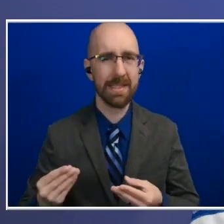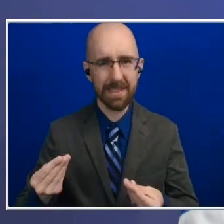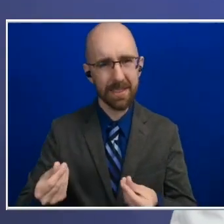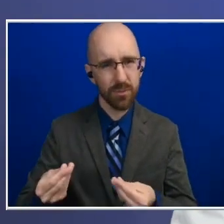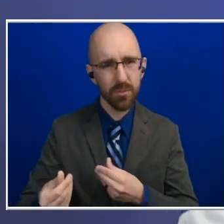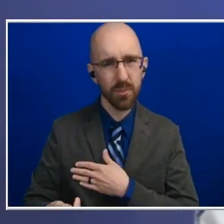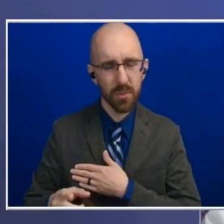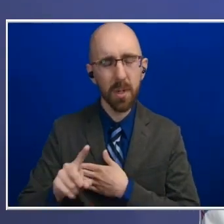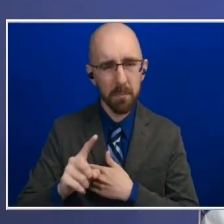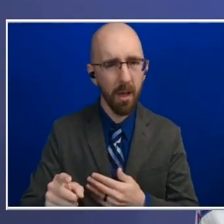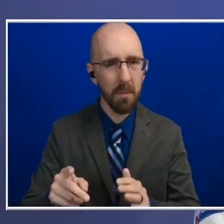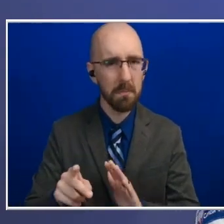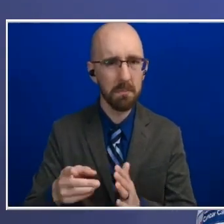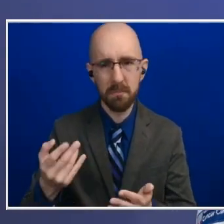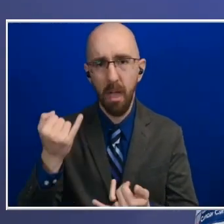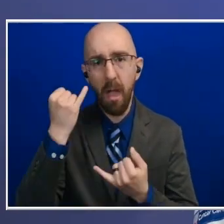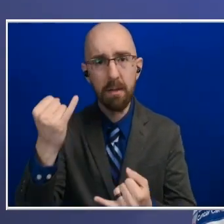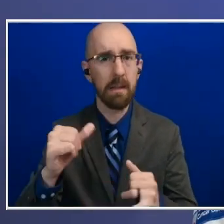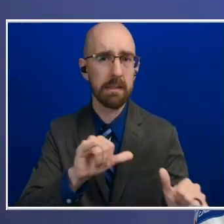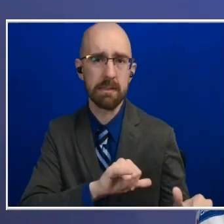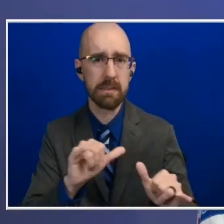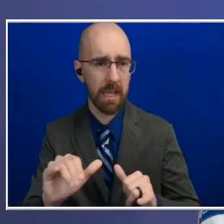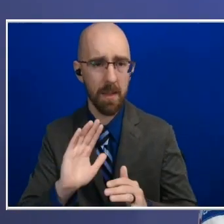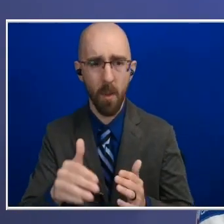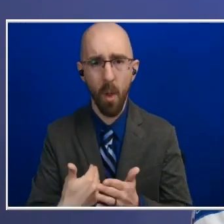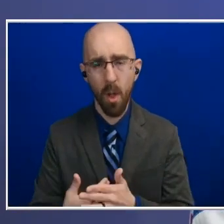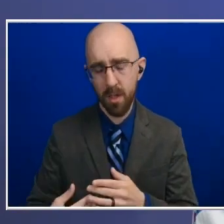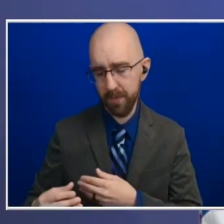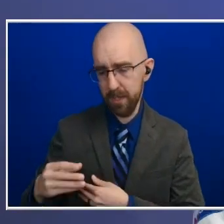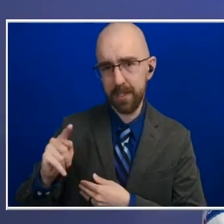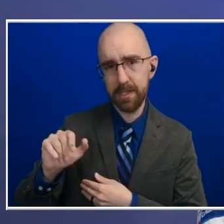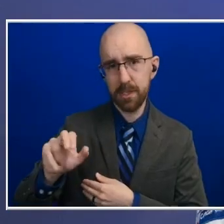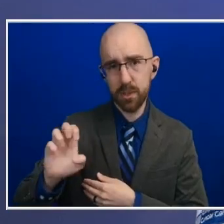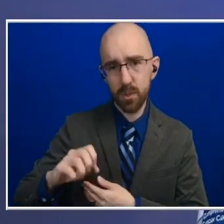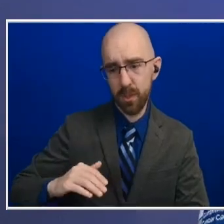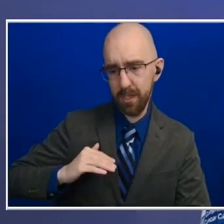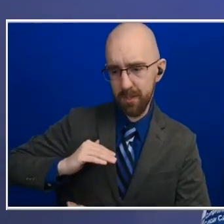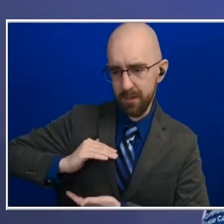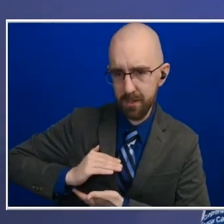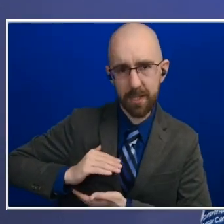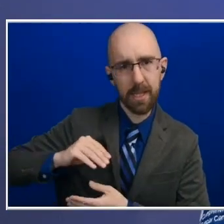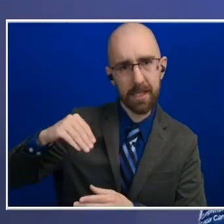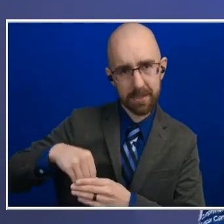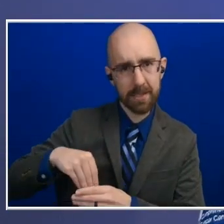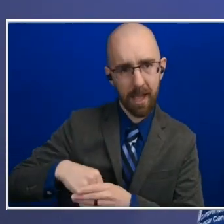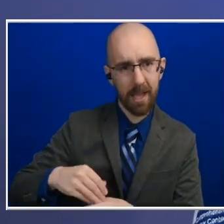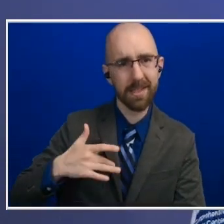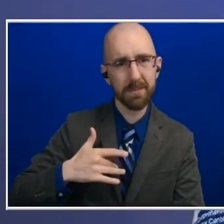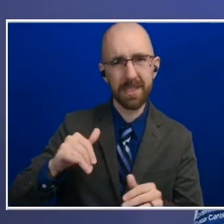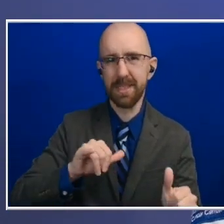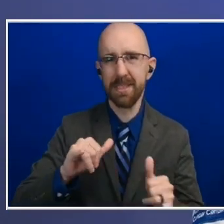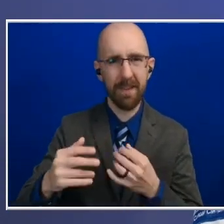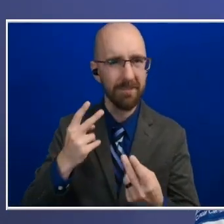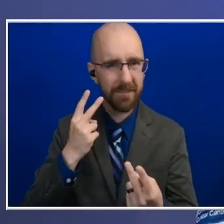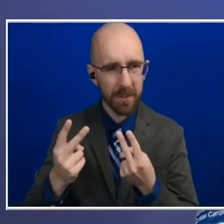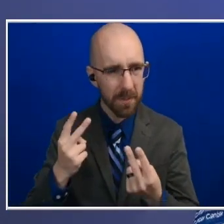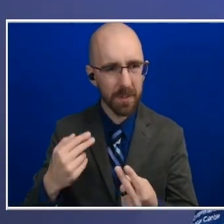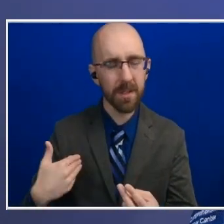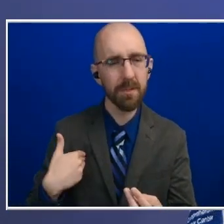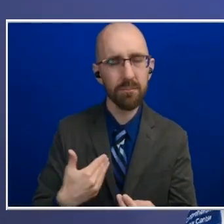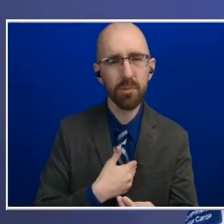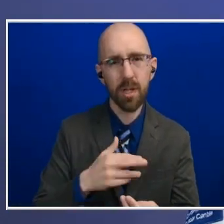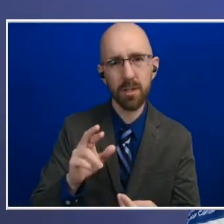that you try and get all of the breast tissue into the imaging device. We typically take the same views, and our breast radiologists